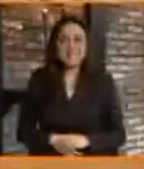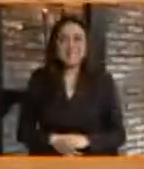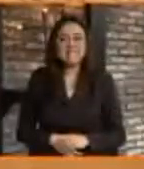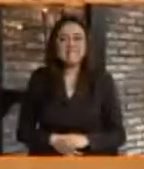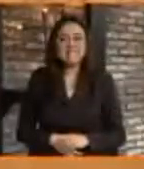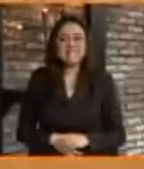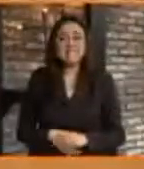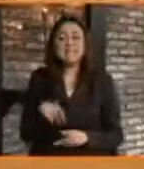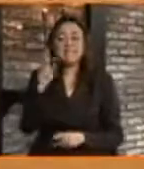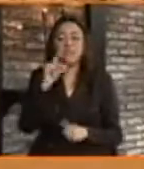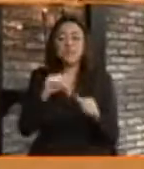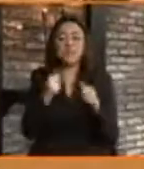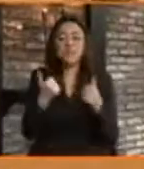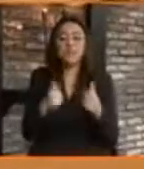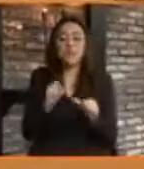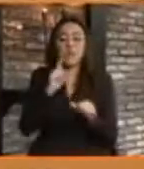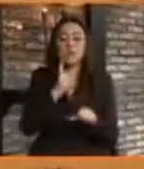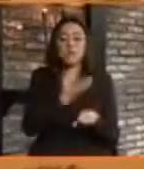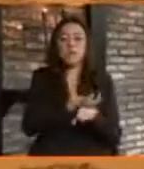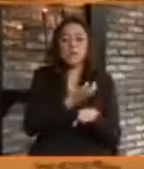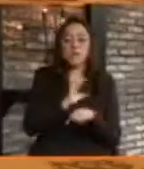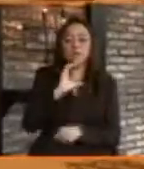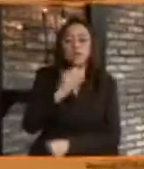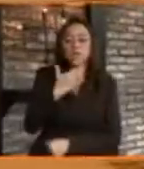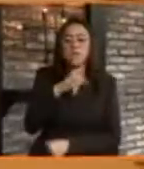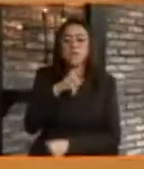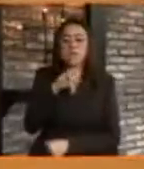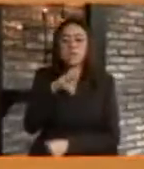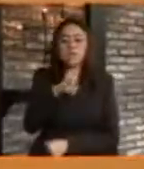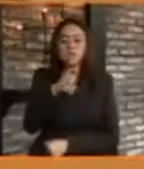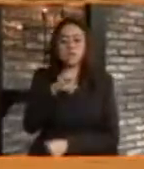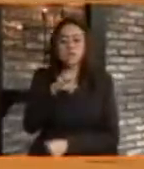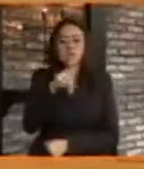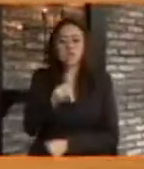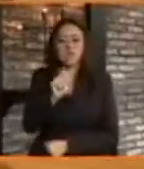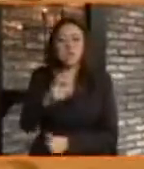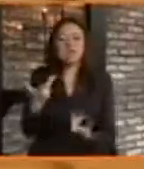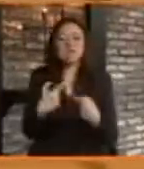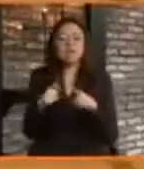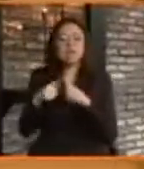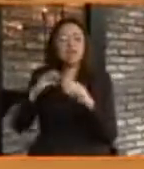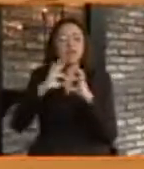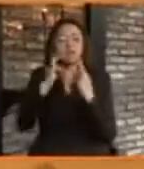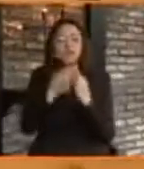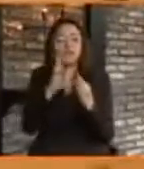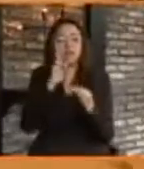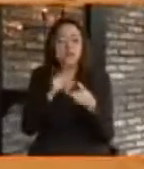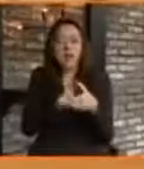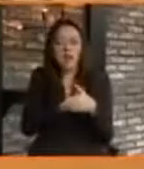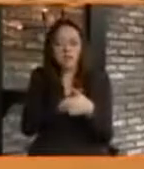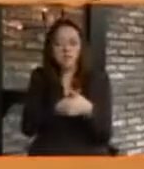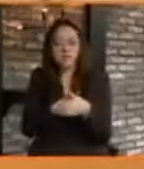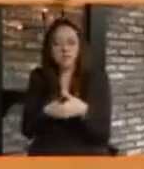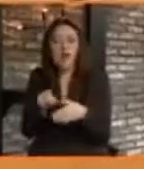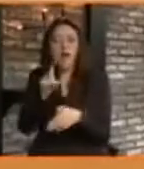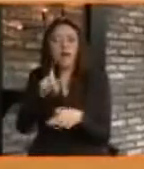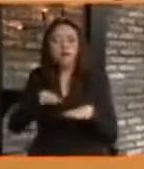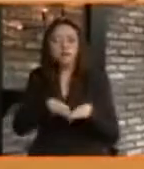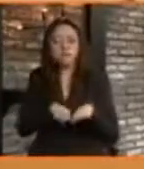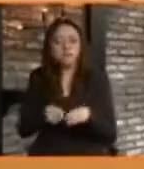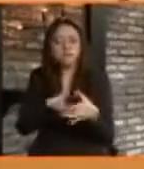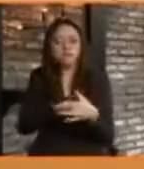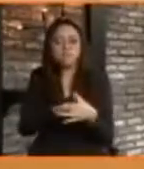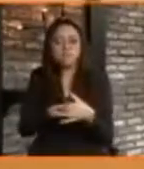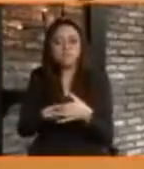This work of art is by artist Chris Burden. He's an American artist, and he has created here small